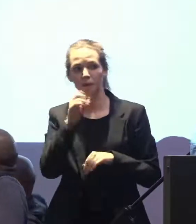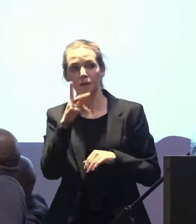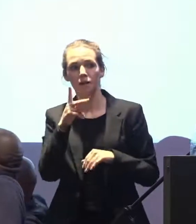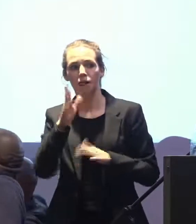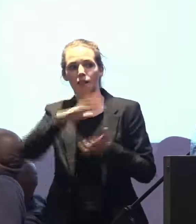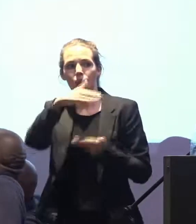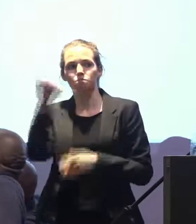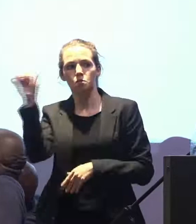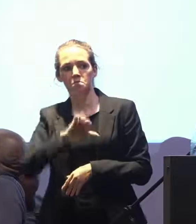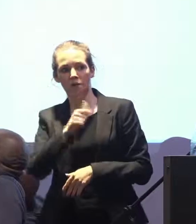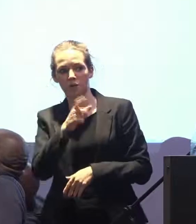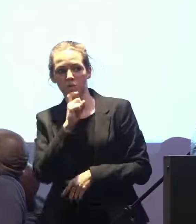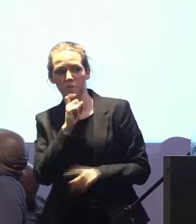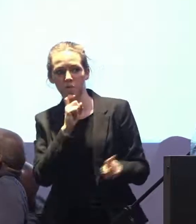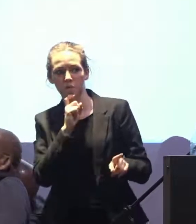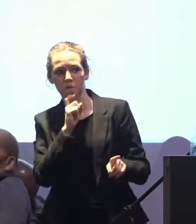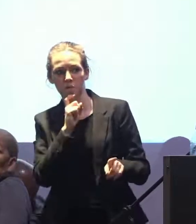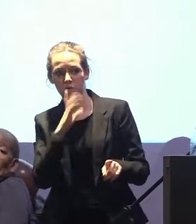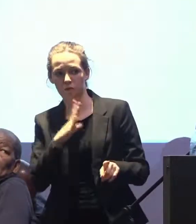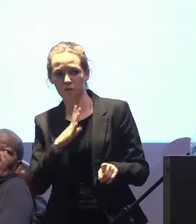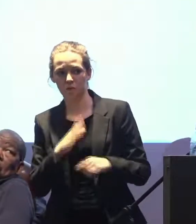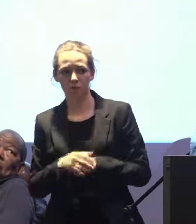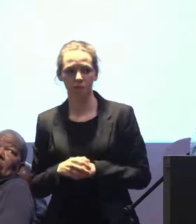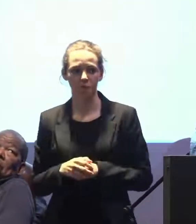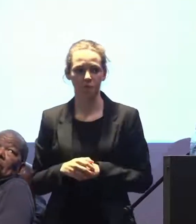it? Yeah, it's back now, yeah.